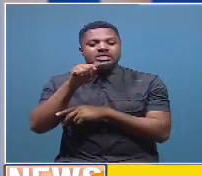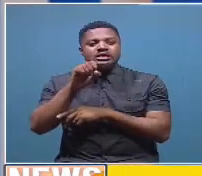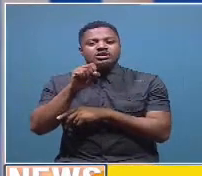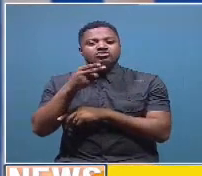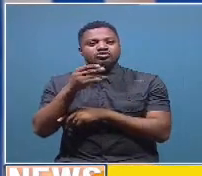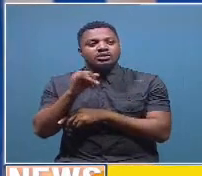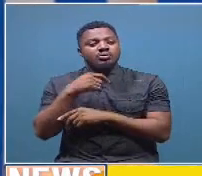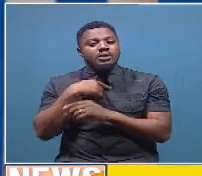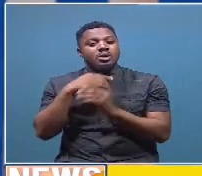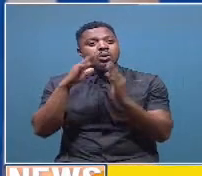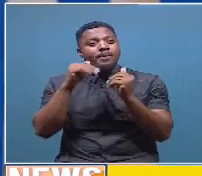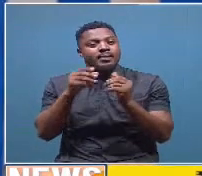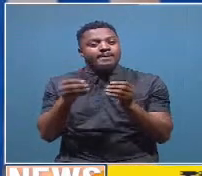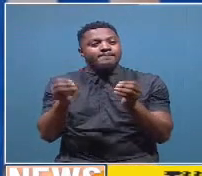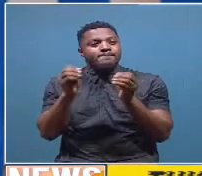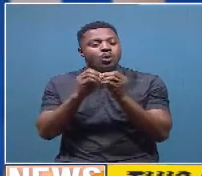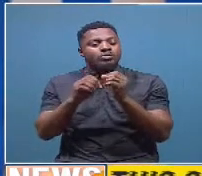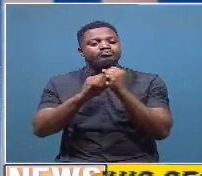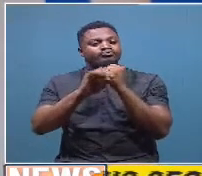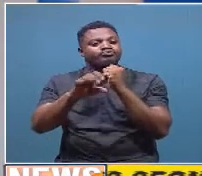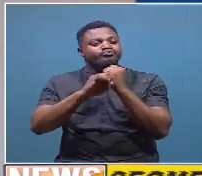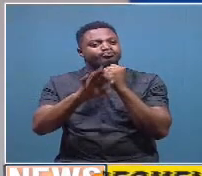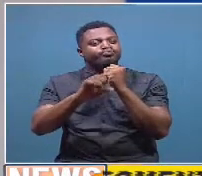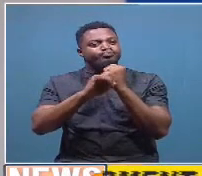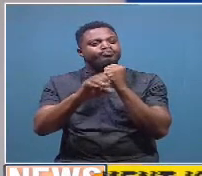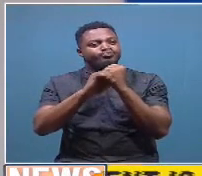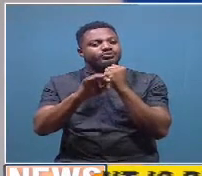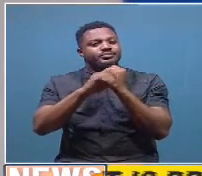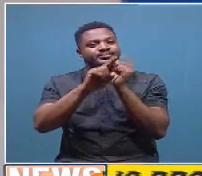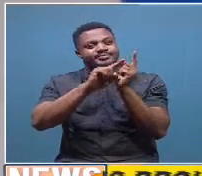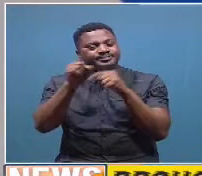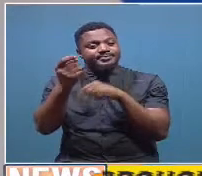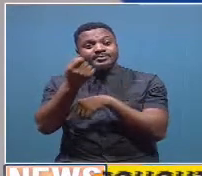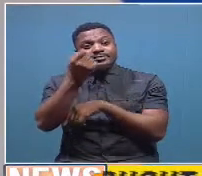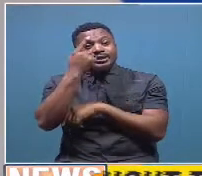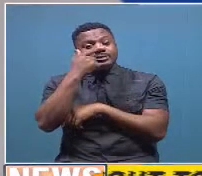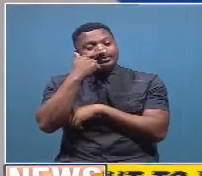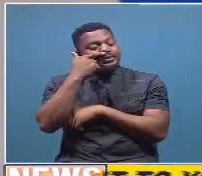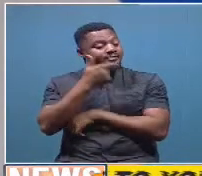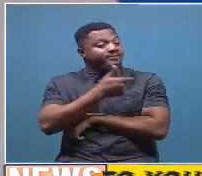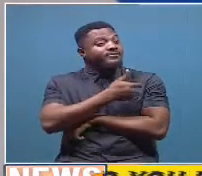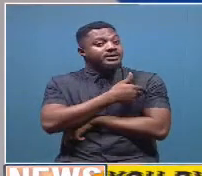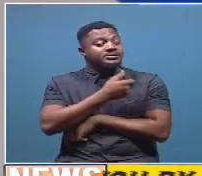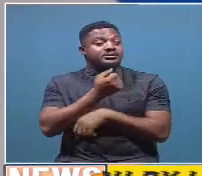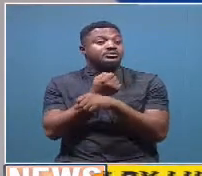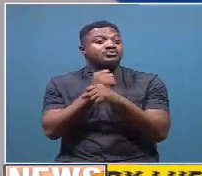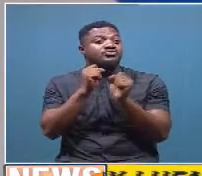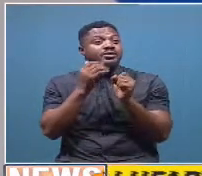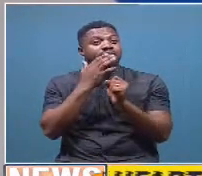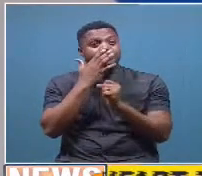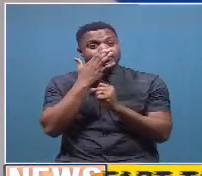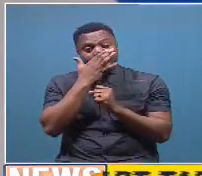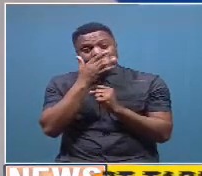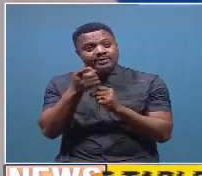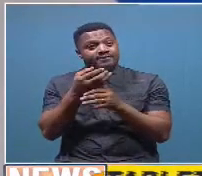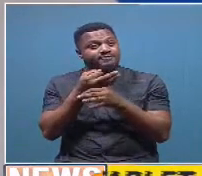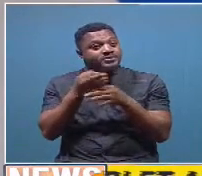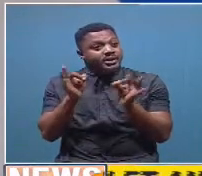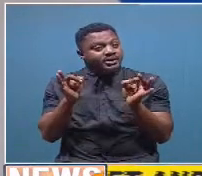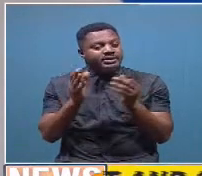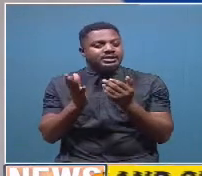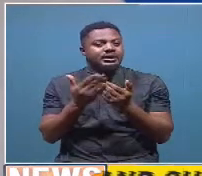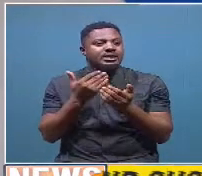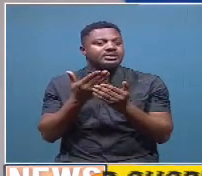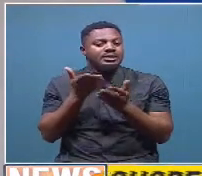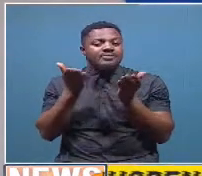we are hoping that they'll be more sensitized and they'll understand that the vaccines are safe, they are free, and they are